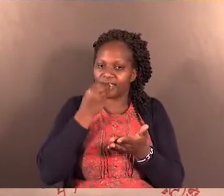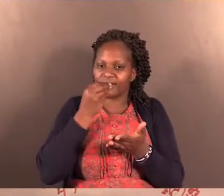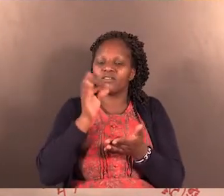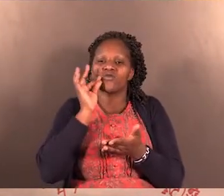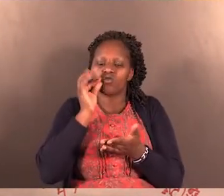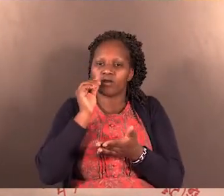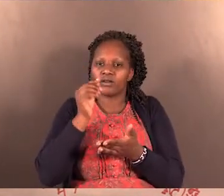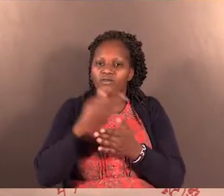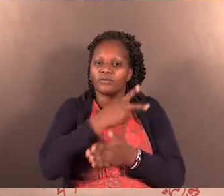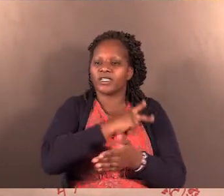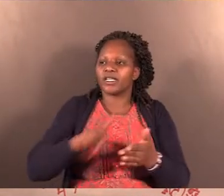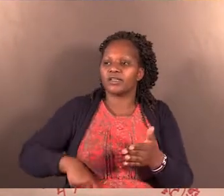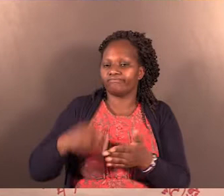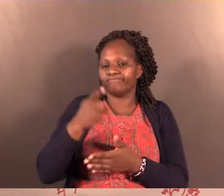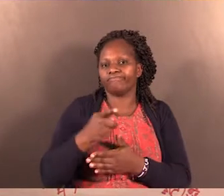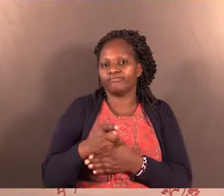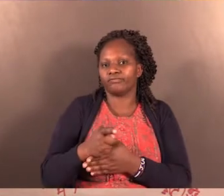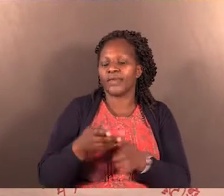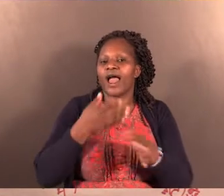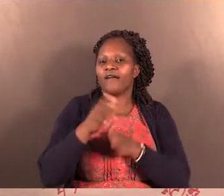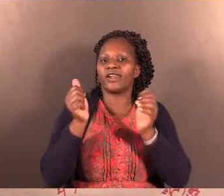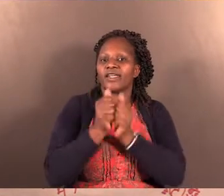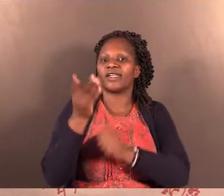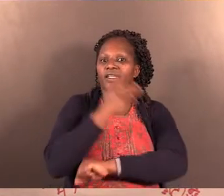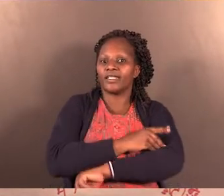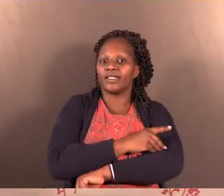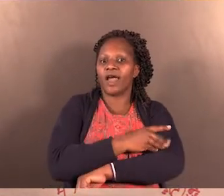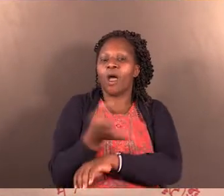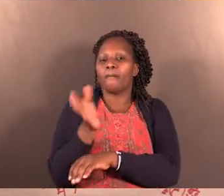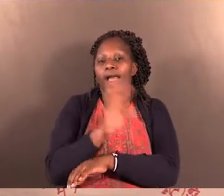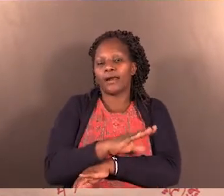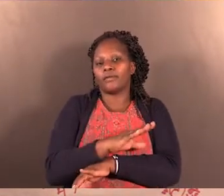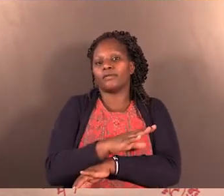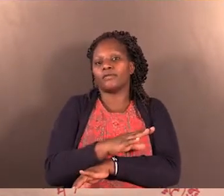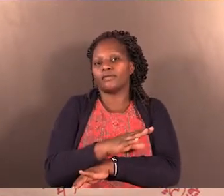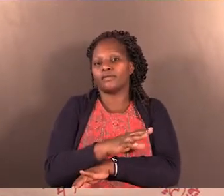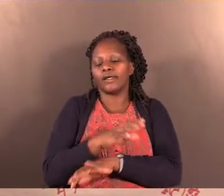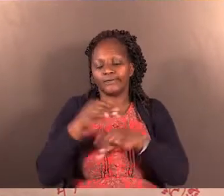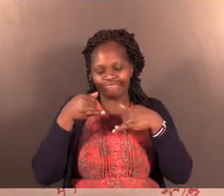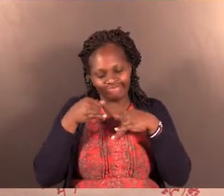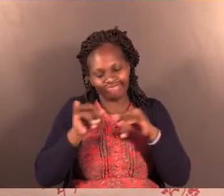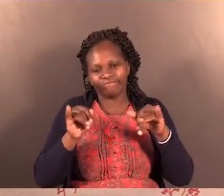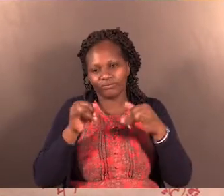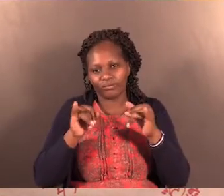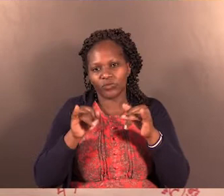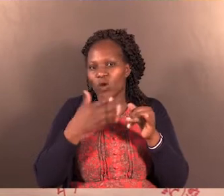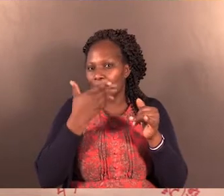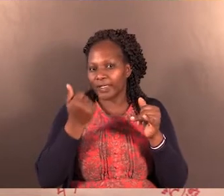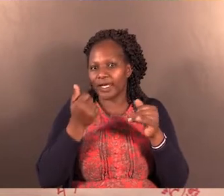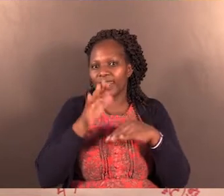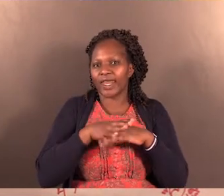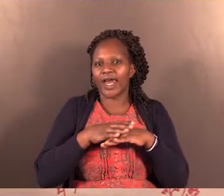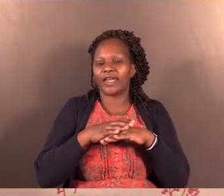fine food from the king's table. After 10 days, they came back and were tested, and were